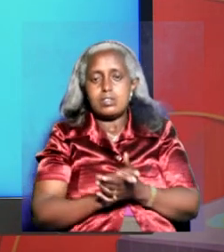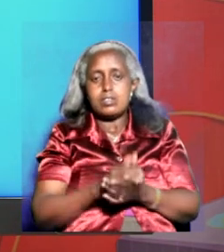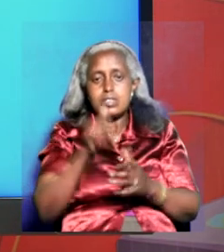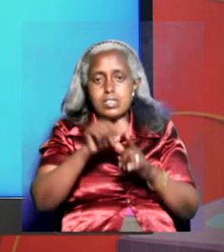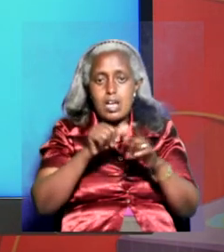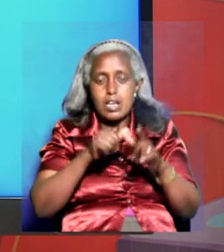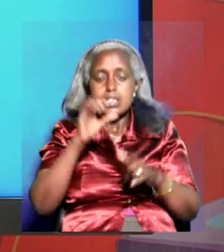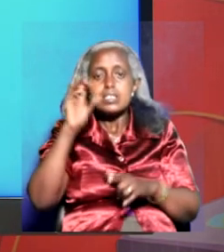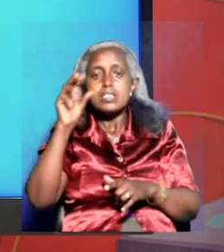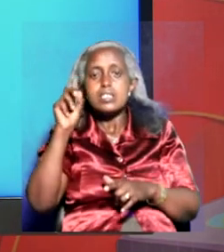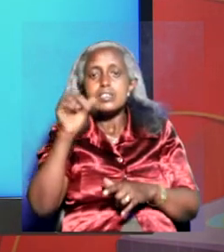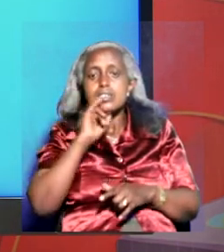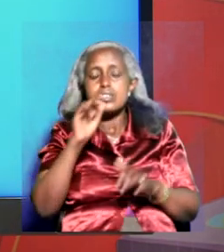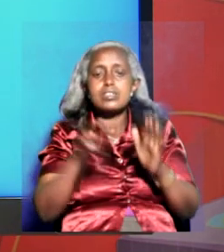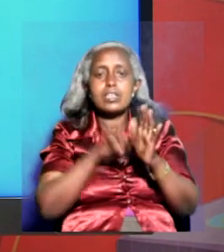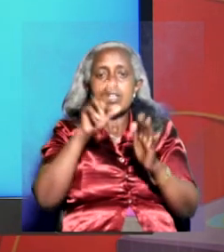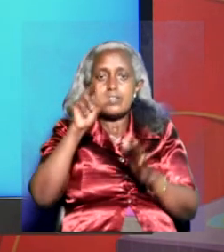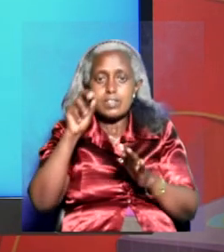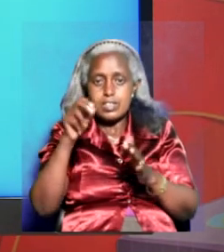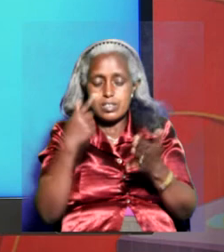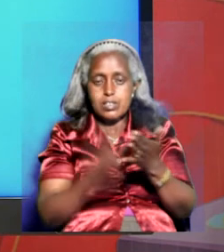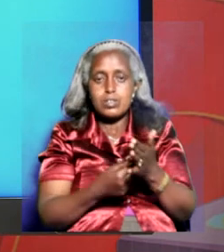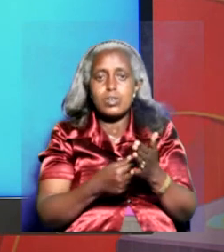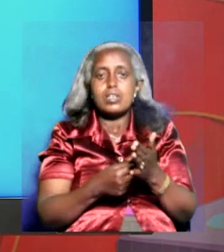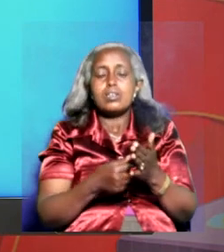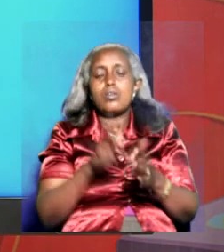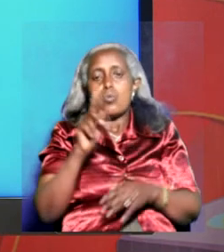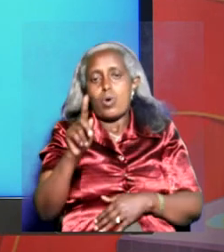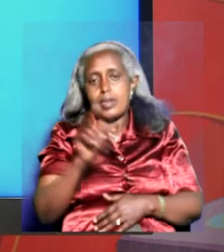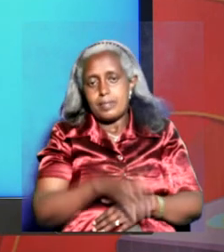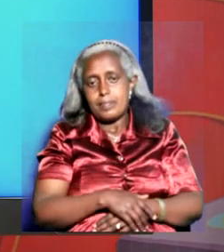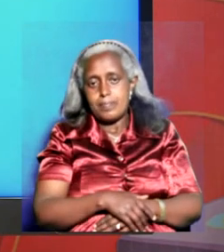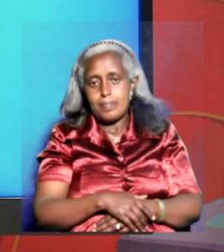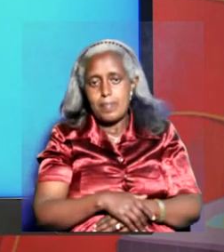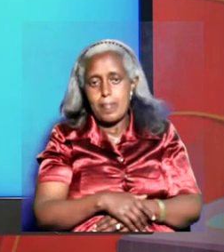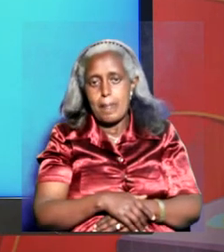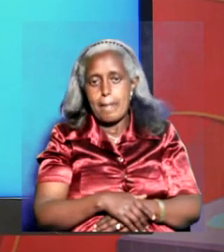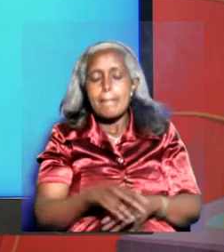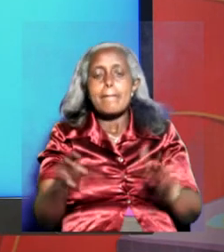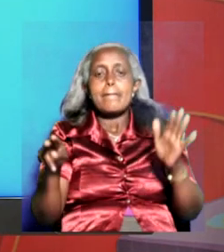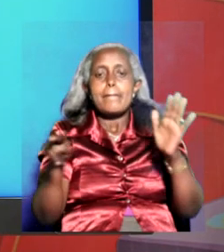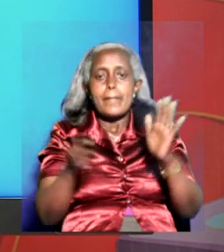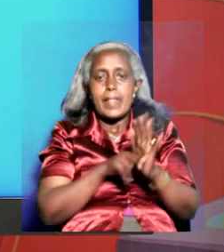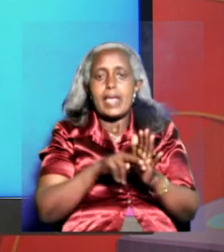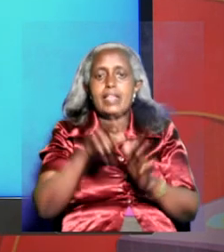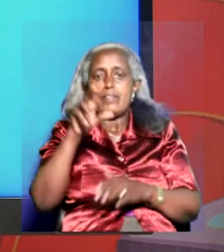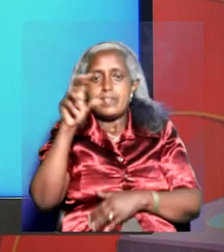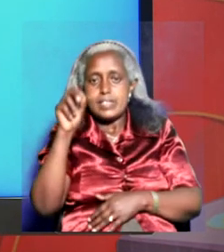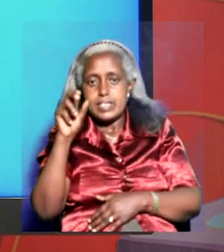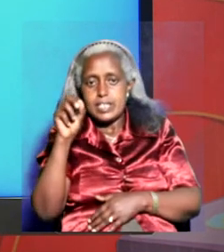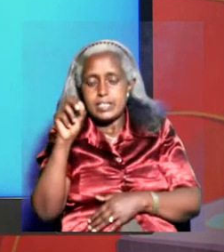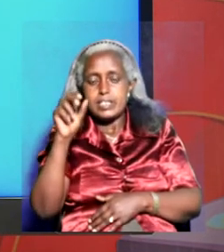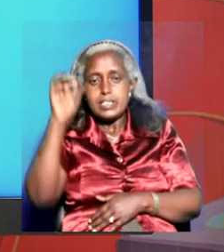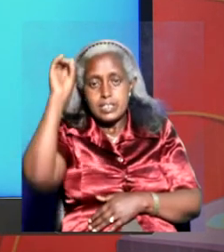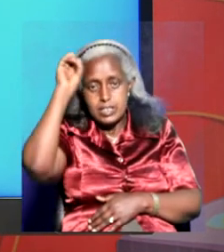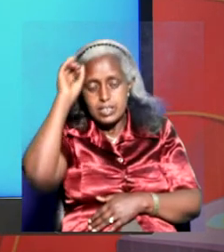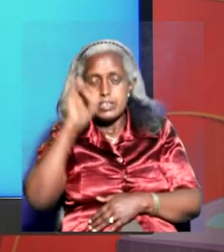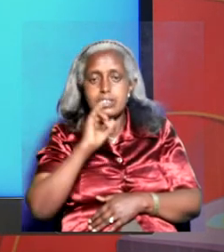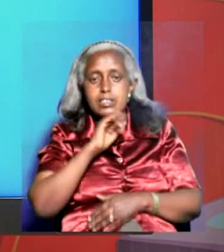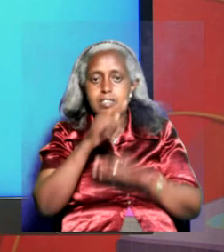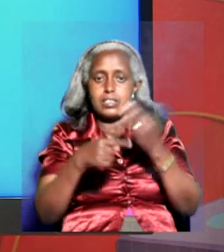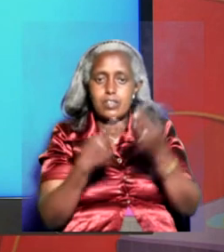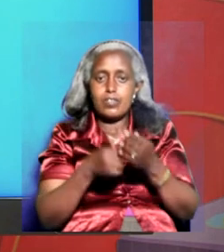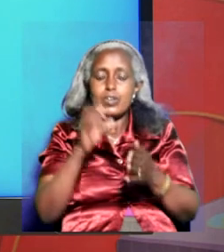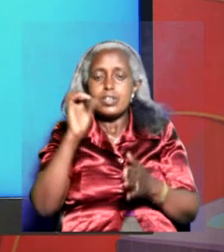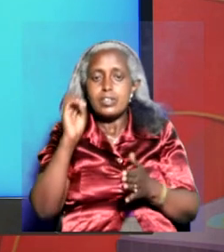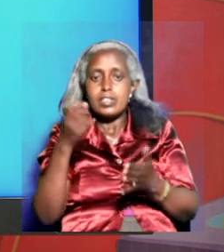is -30. Therefore, you have this one. You have -30 degree. Therefore,